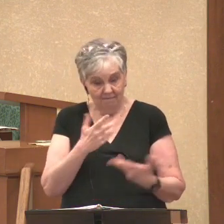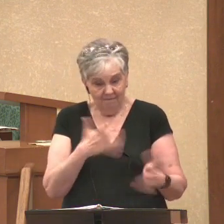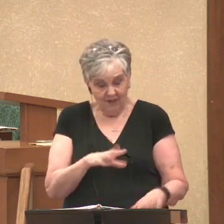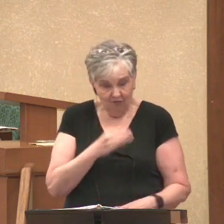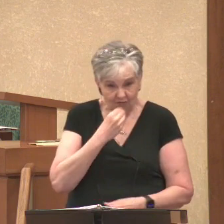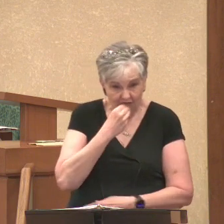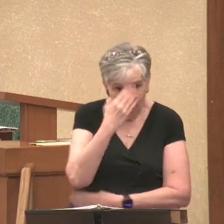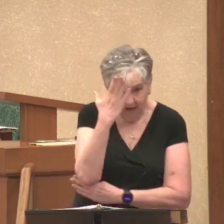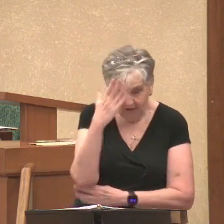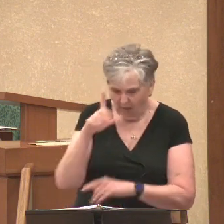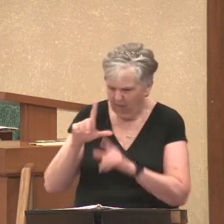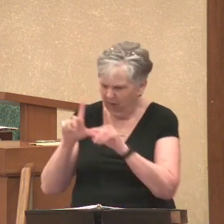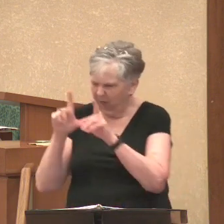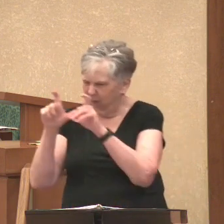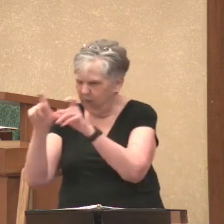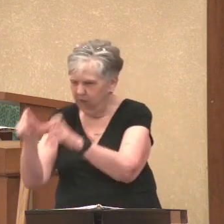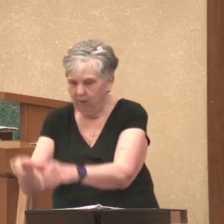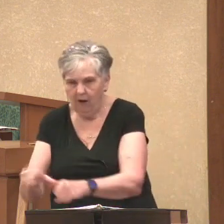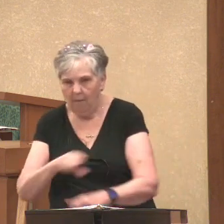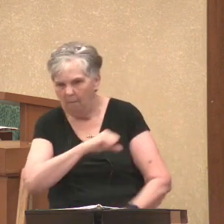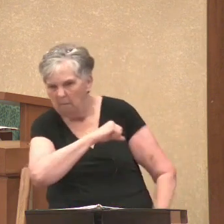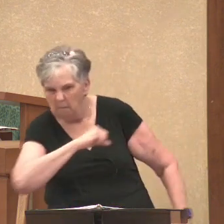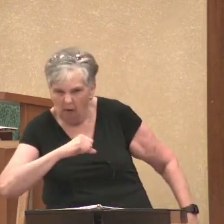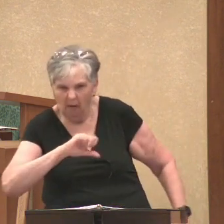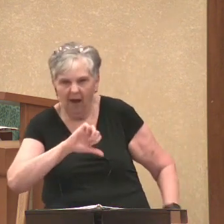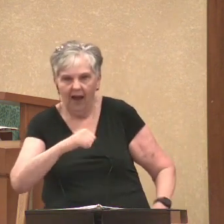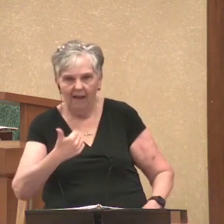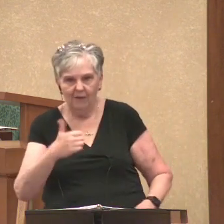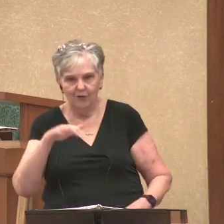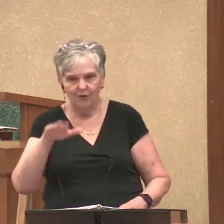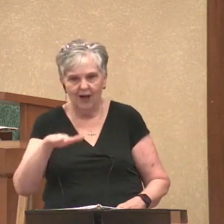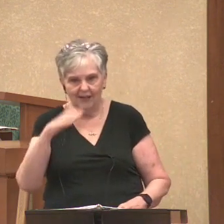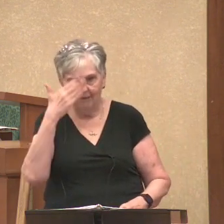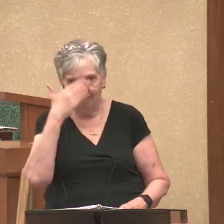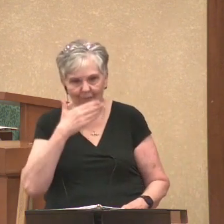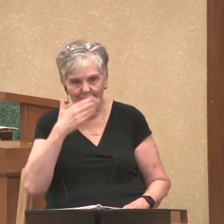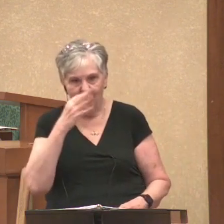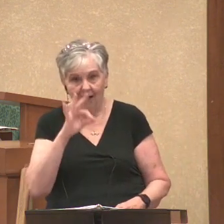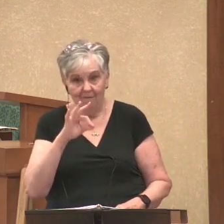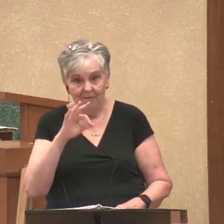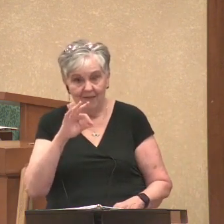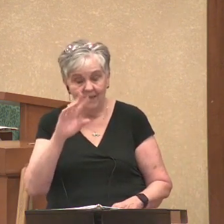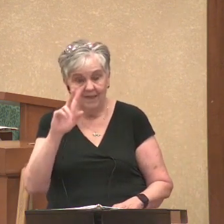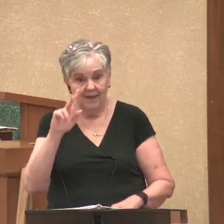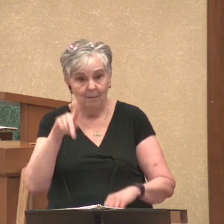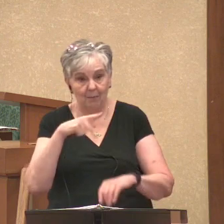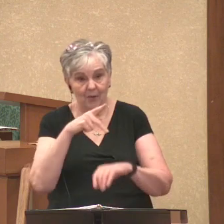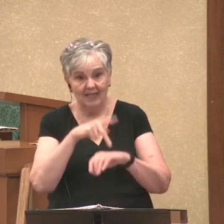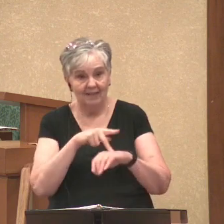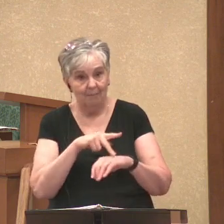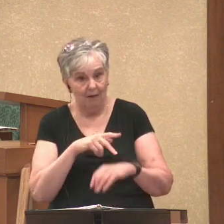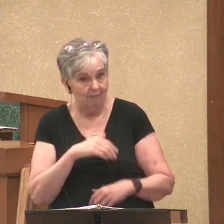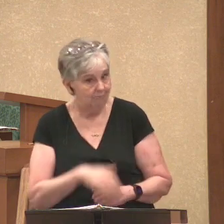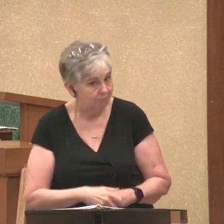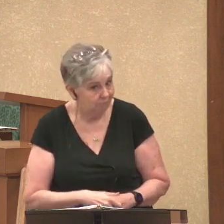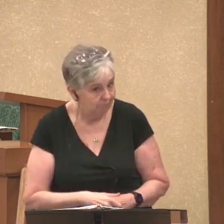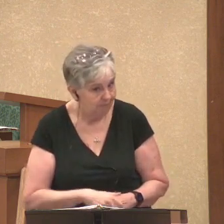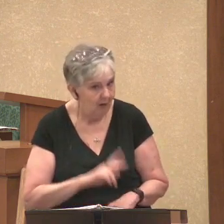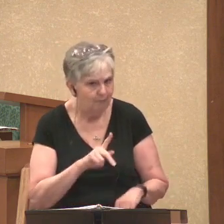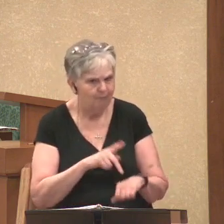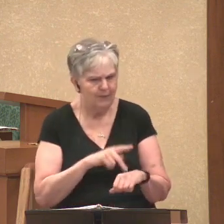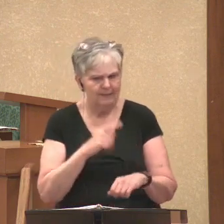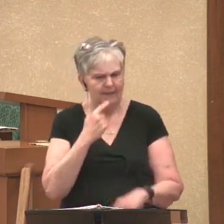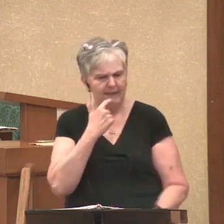he knocked over another child right in front of the principal. The principal